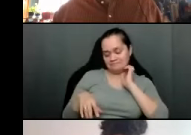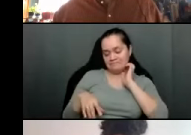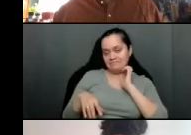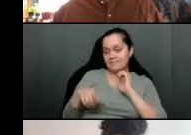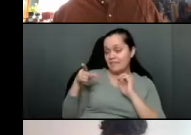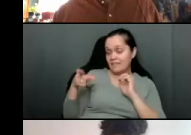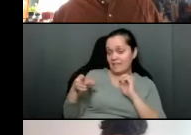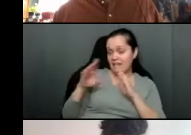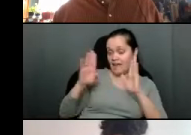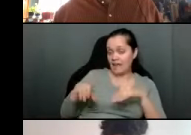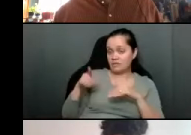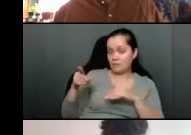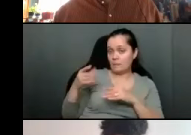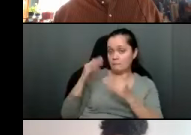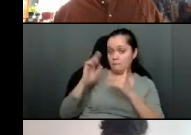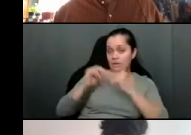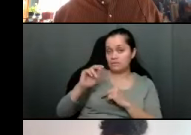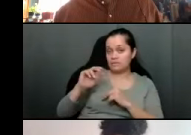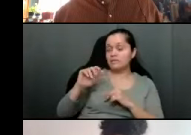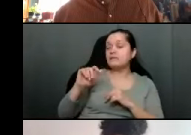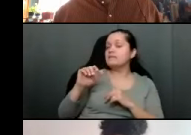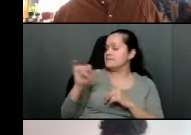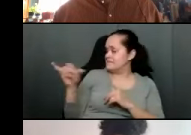That house was built in the 19-teens.